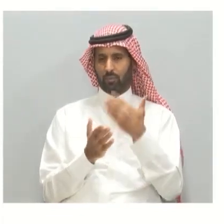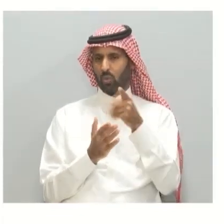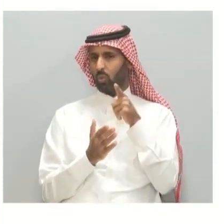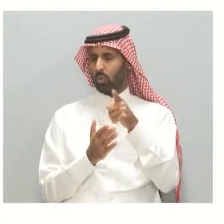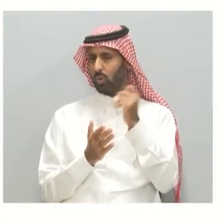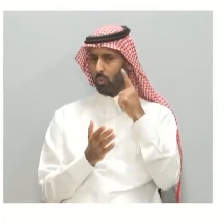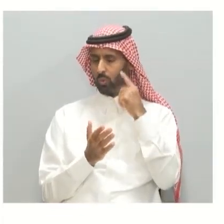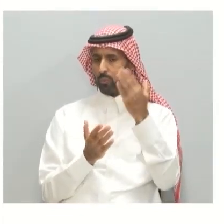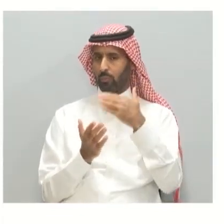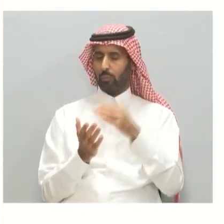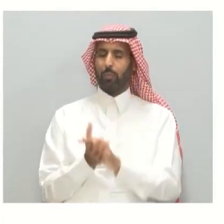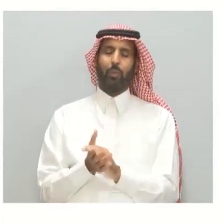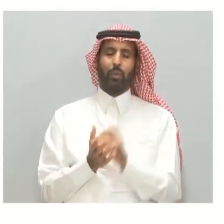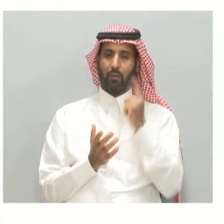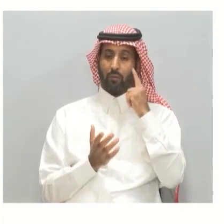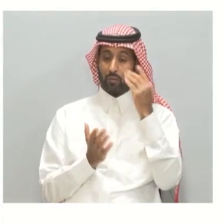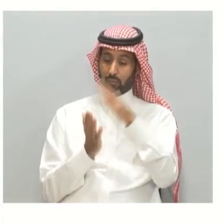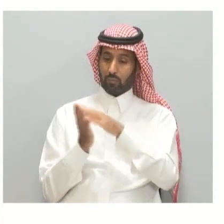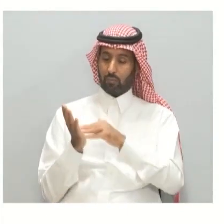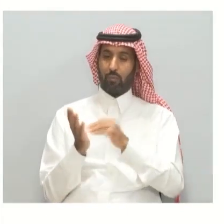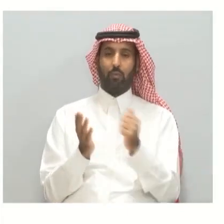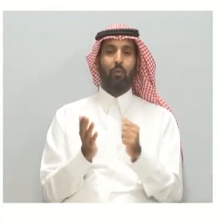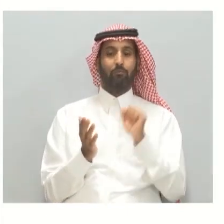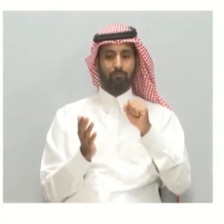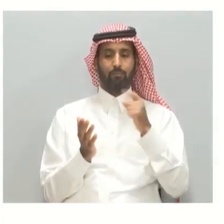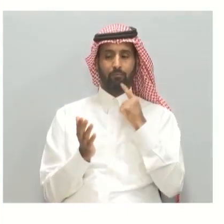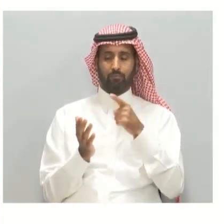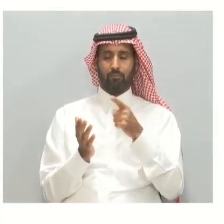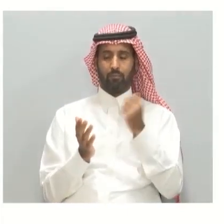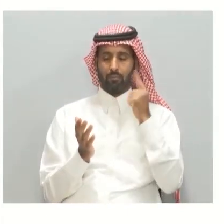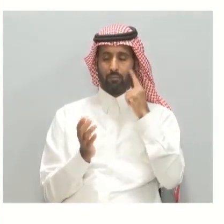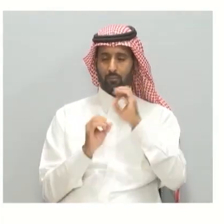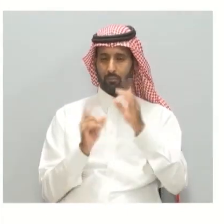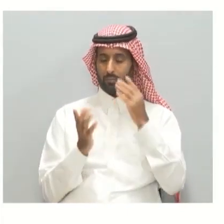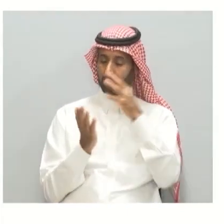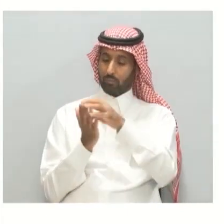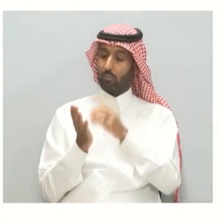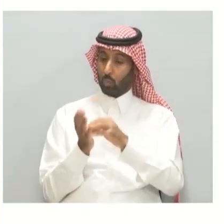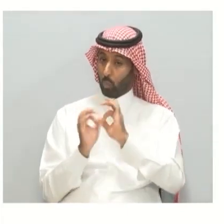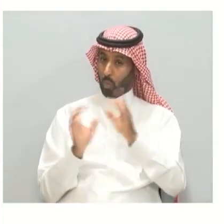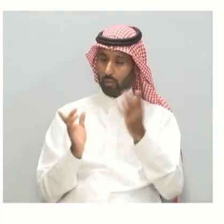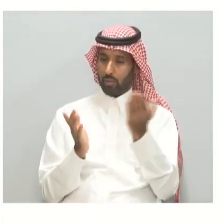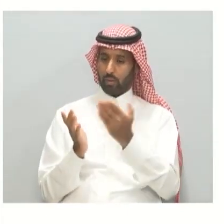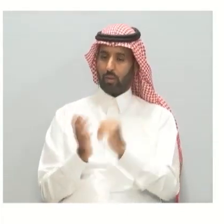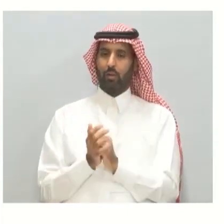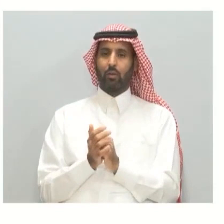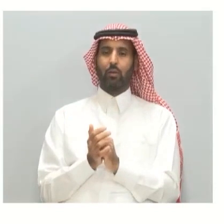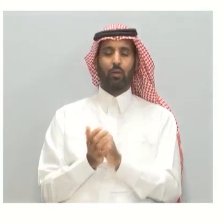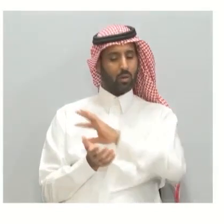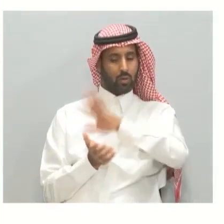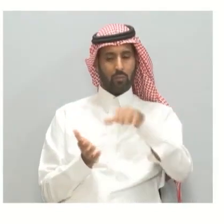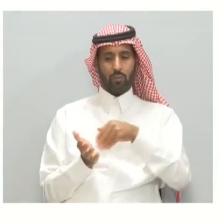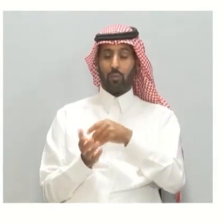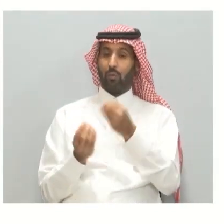your understanding of the article. Yes, ideas and information are presented clearly. Everything,